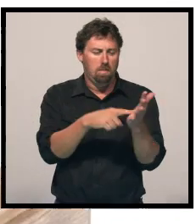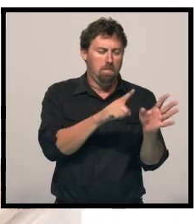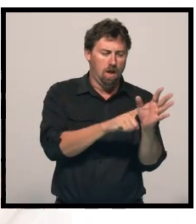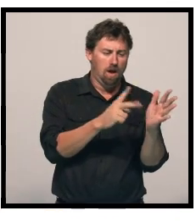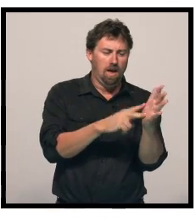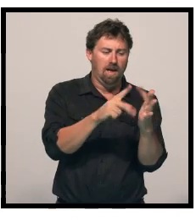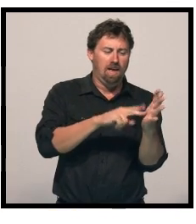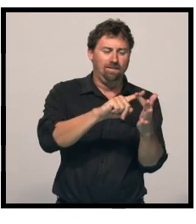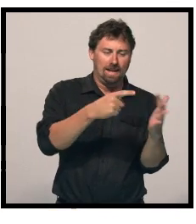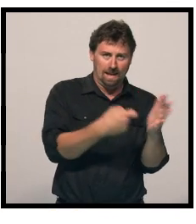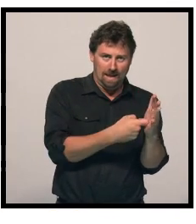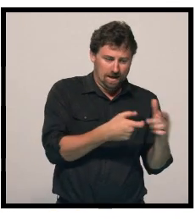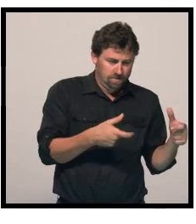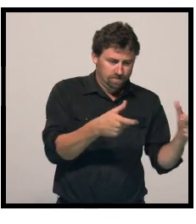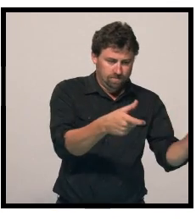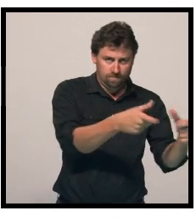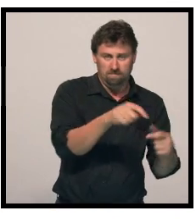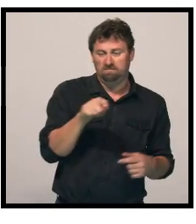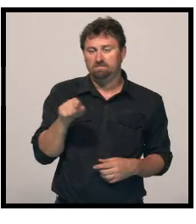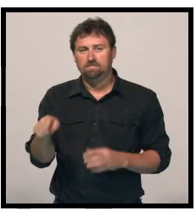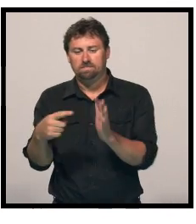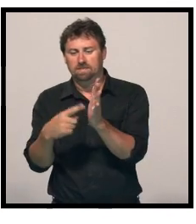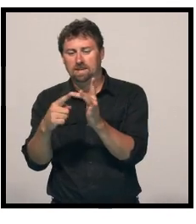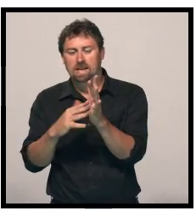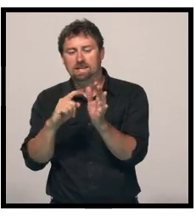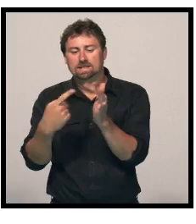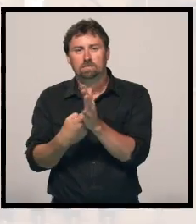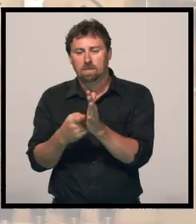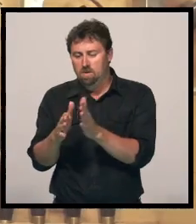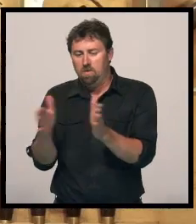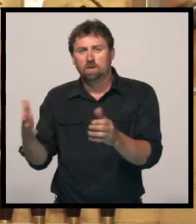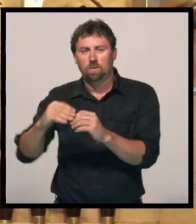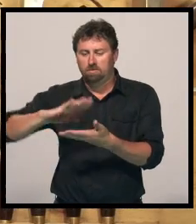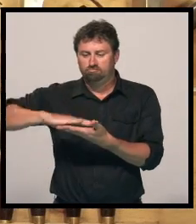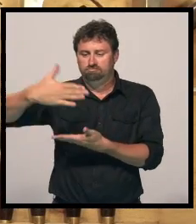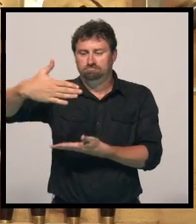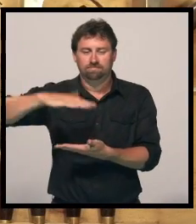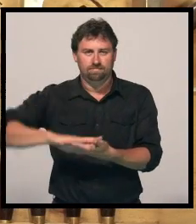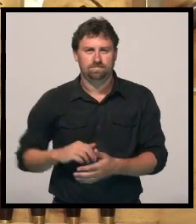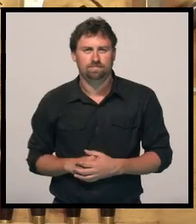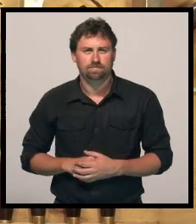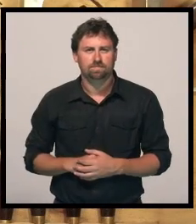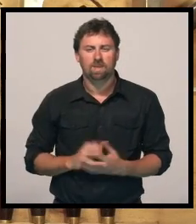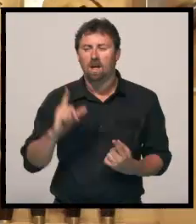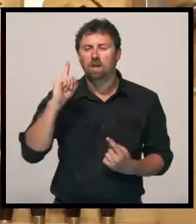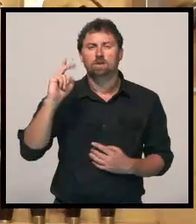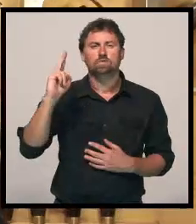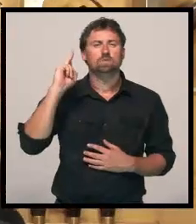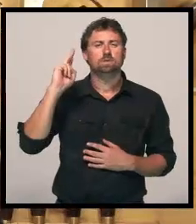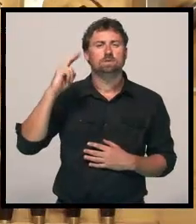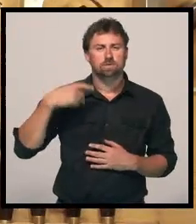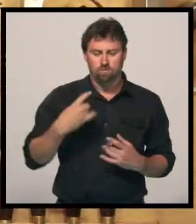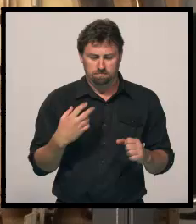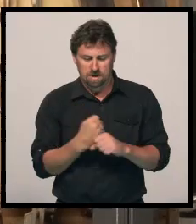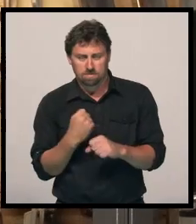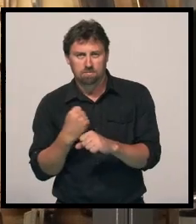timber edging and also a timber box with a raised panel. Last week, on the last 2 episodes, we've got to the stage where